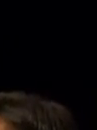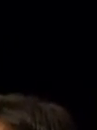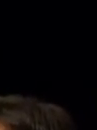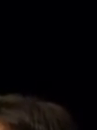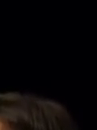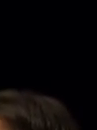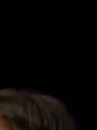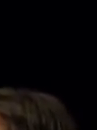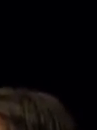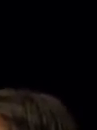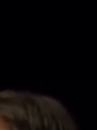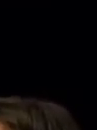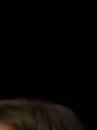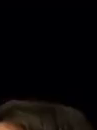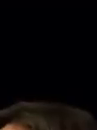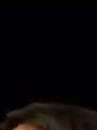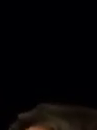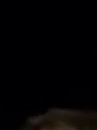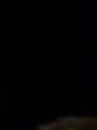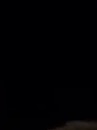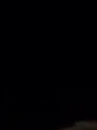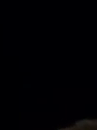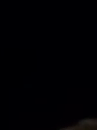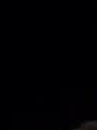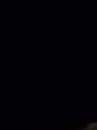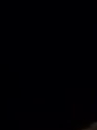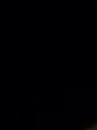God. Congratulations.